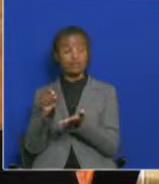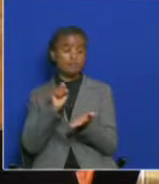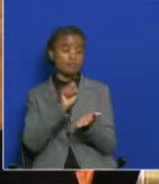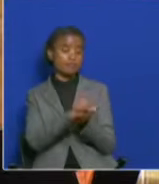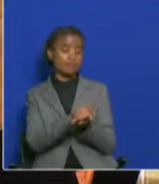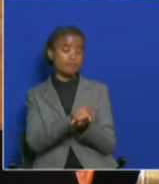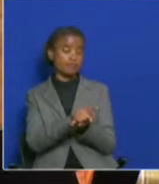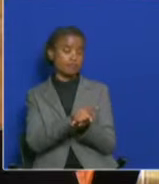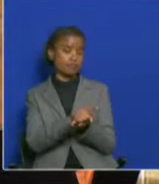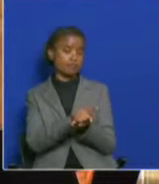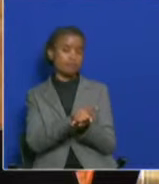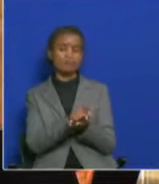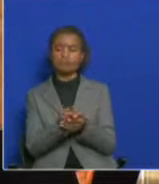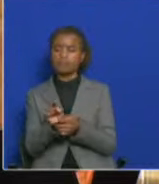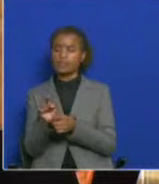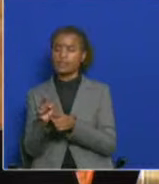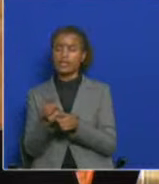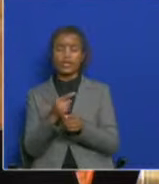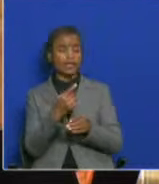and Yes. surgical.